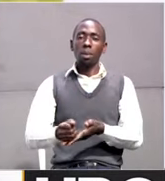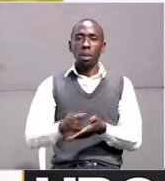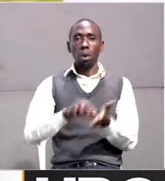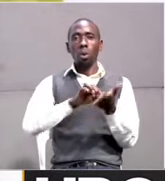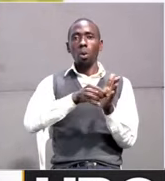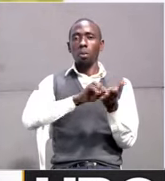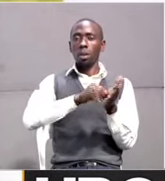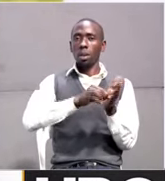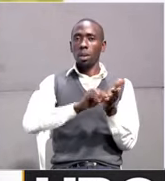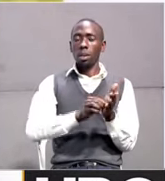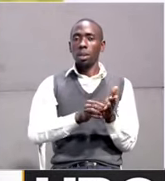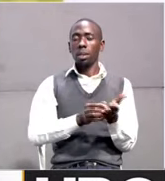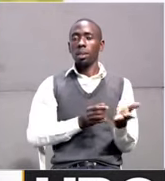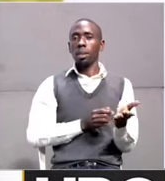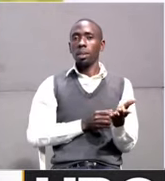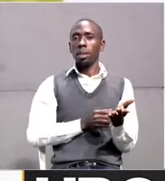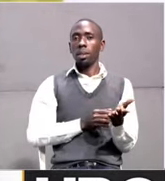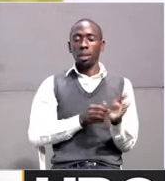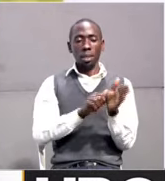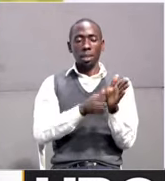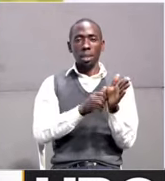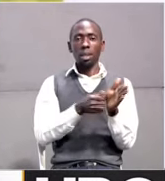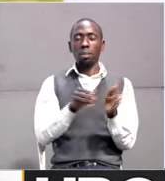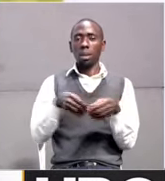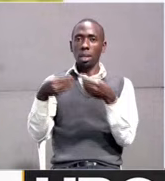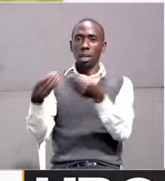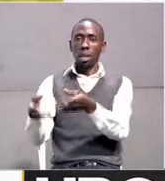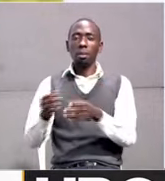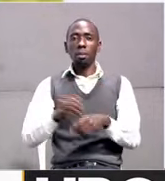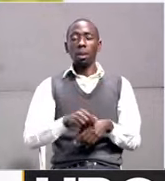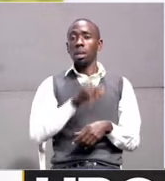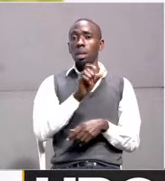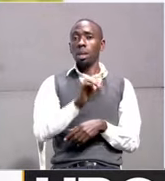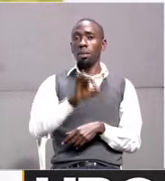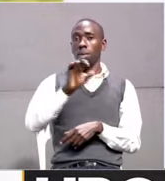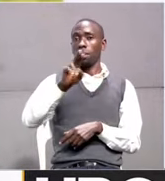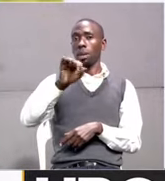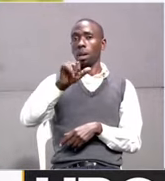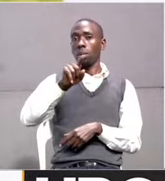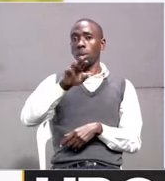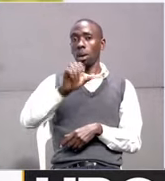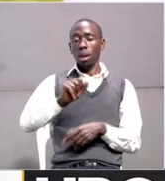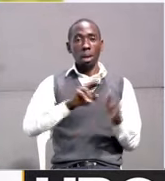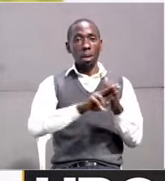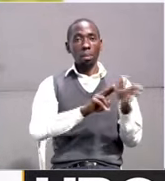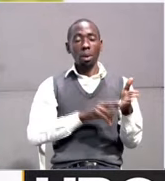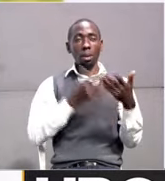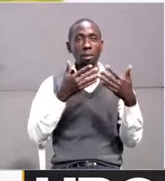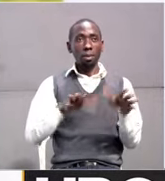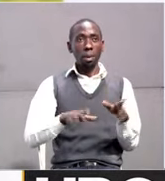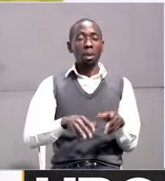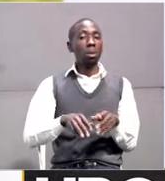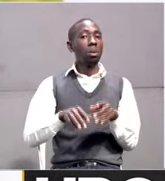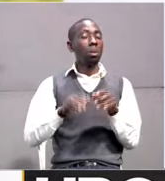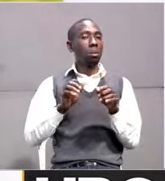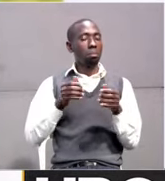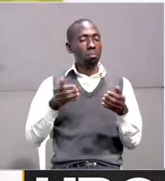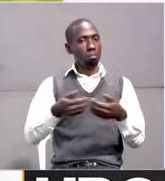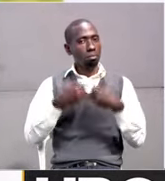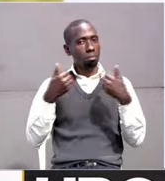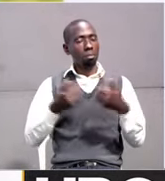seedlings. And with the, if Narwanga had reported, he would have told